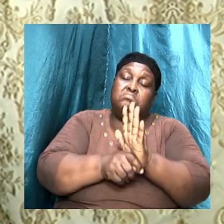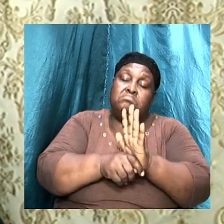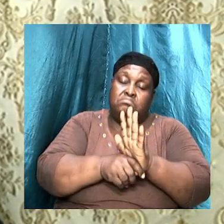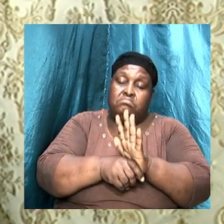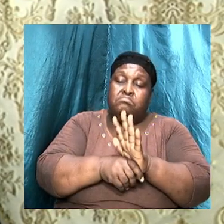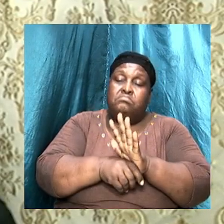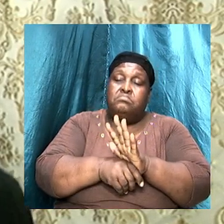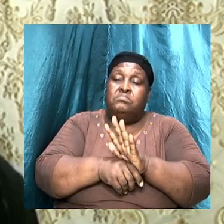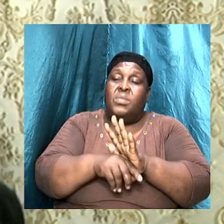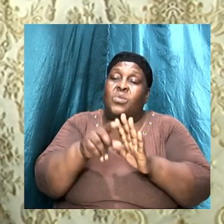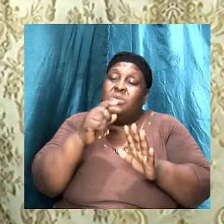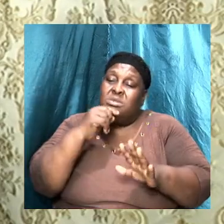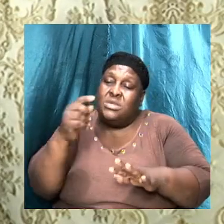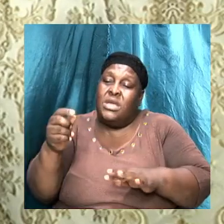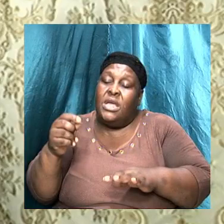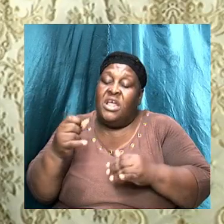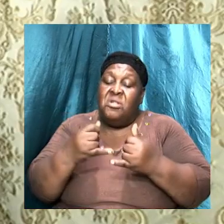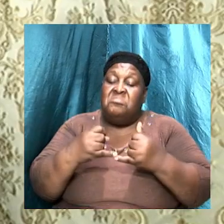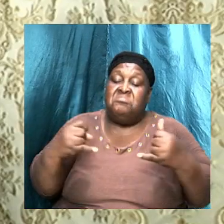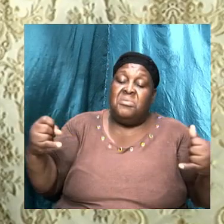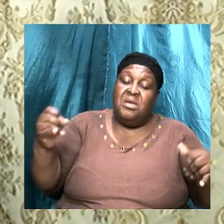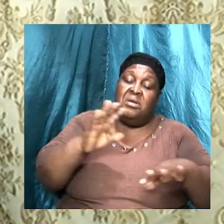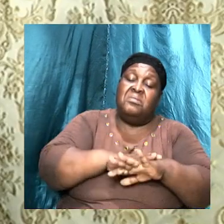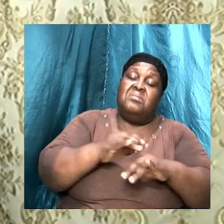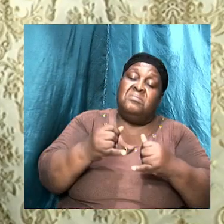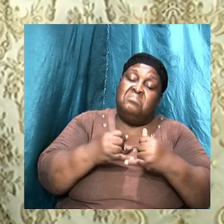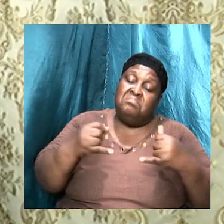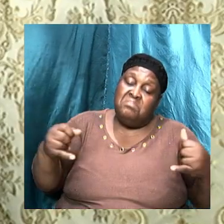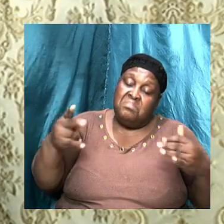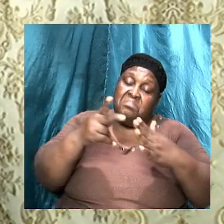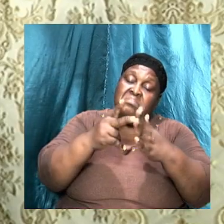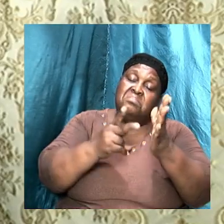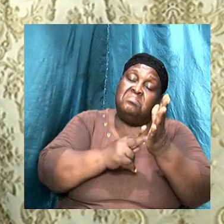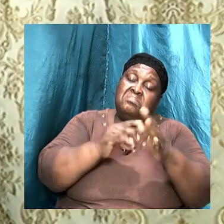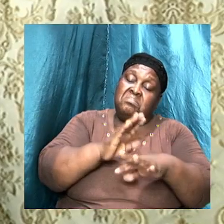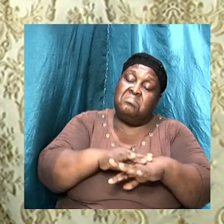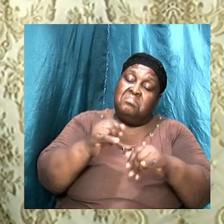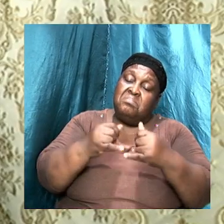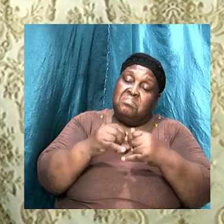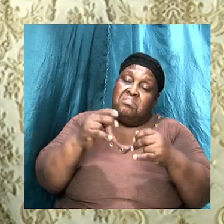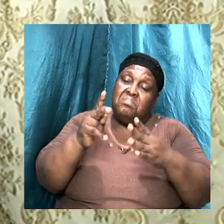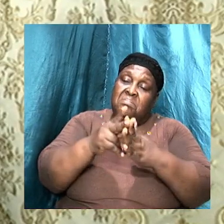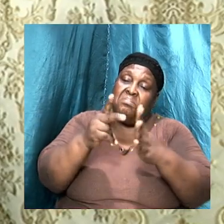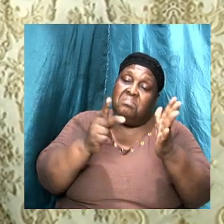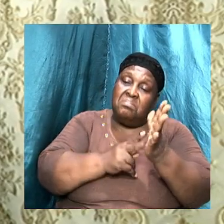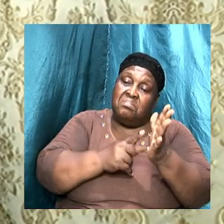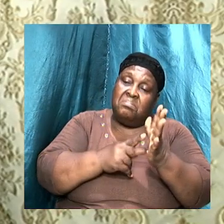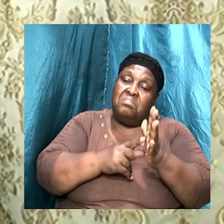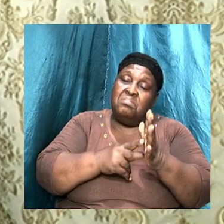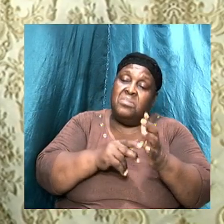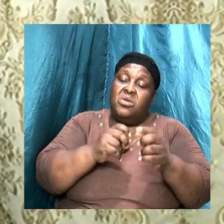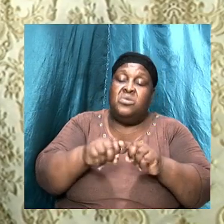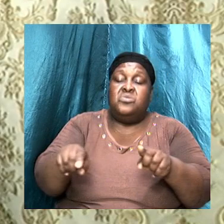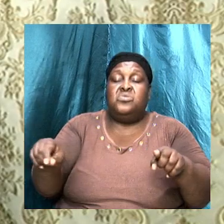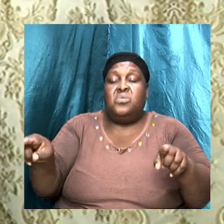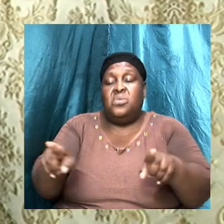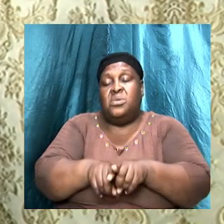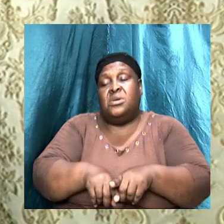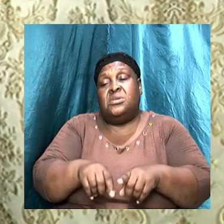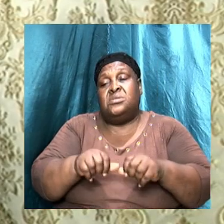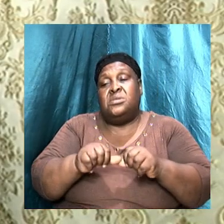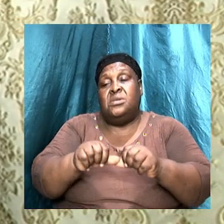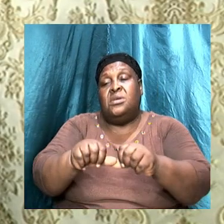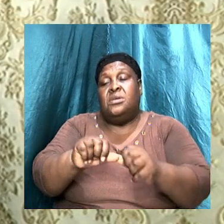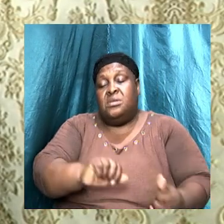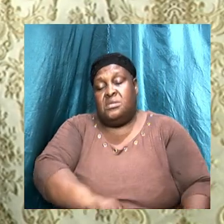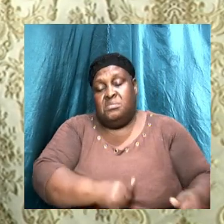And we mention it line upon line and precept upon precept. So as we continue the baptism of